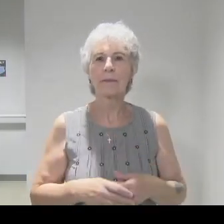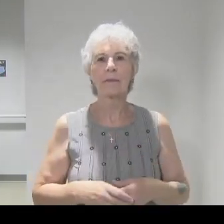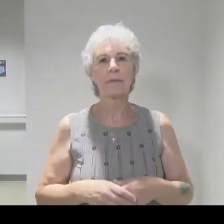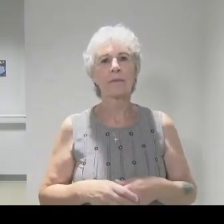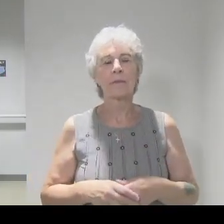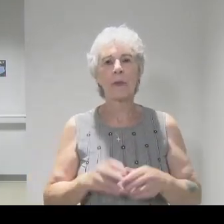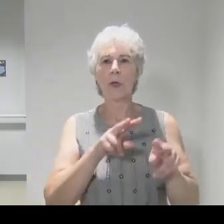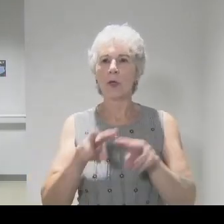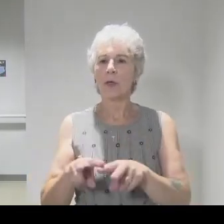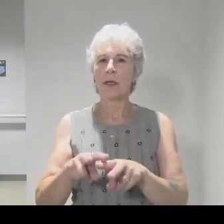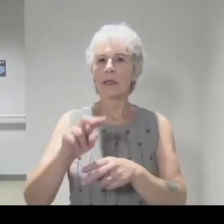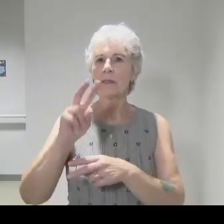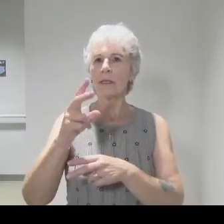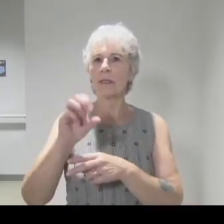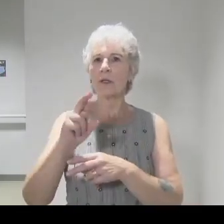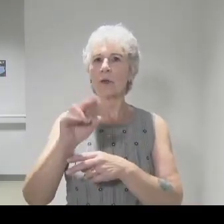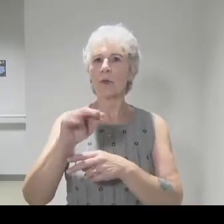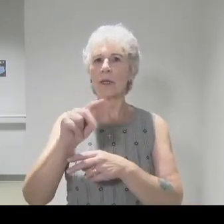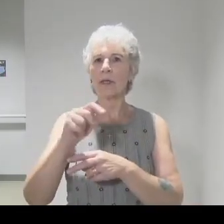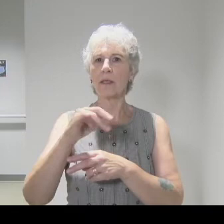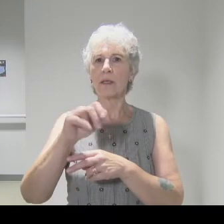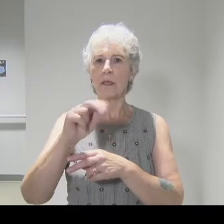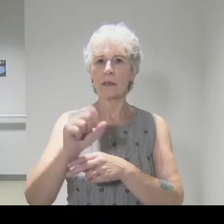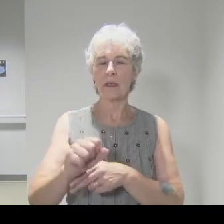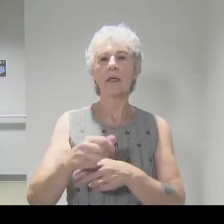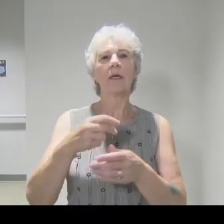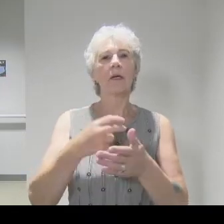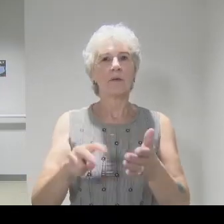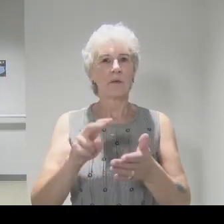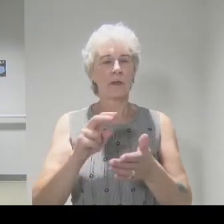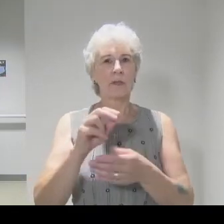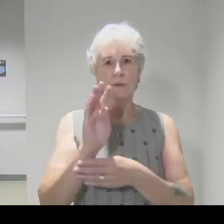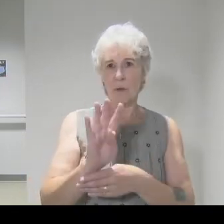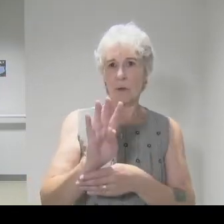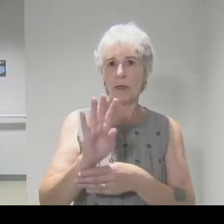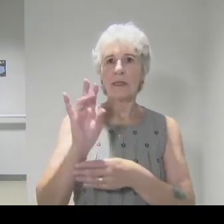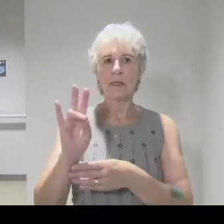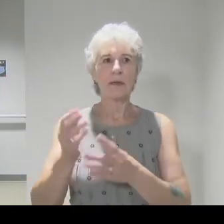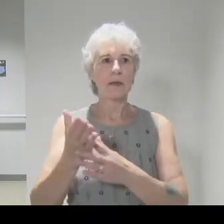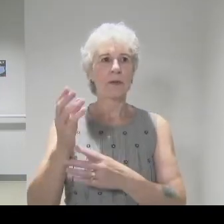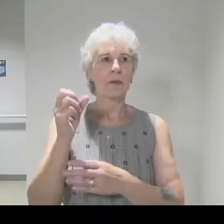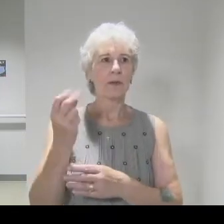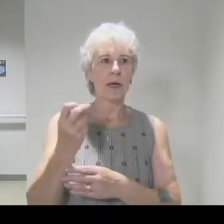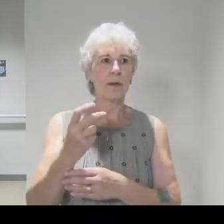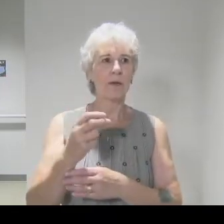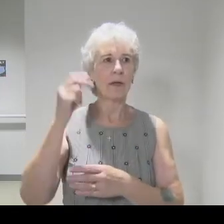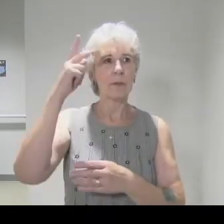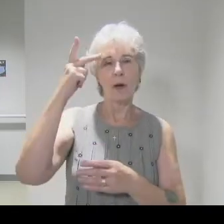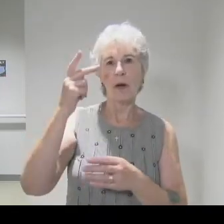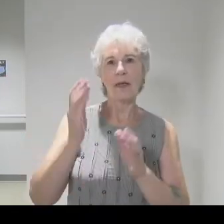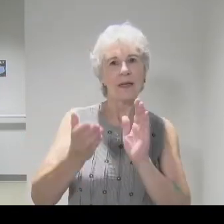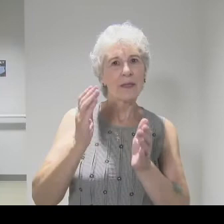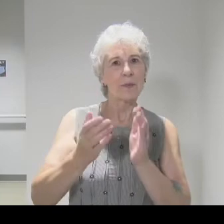Turn with me to 2 Corinthians chapter 4, in verses 7 through 12. Where Paul compares his body